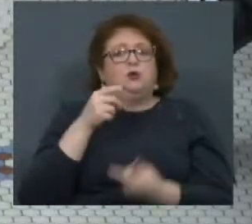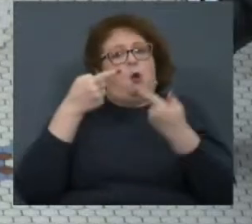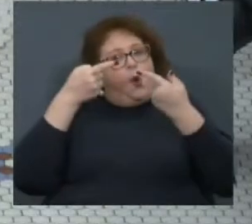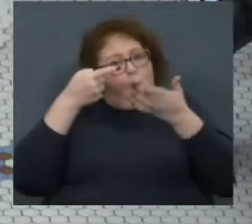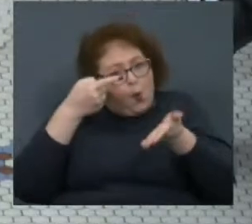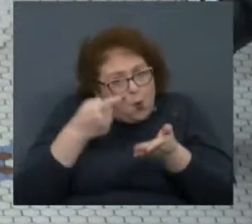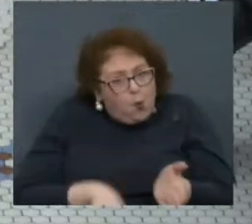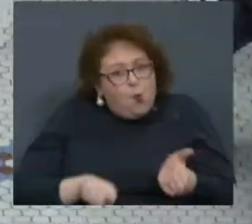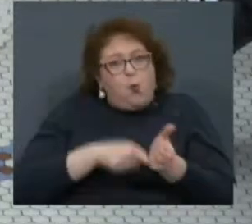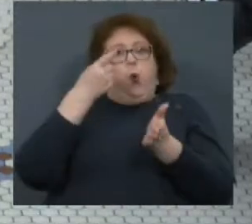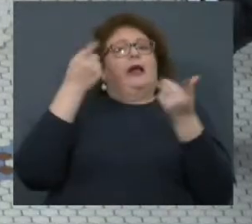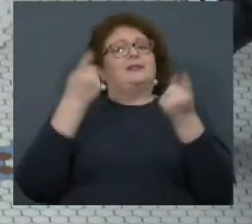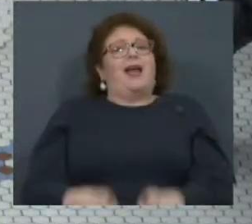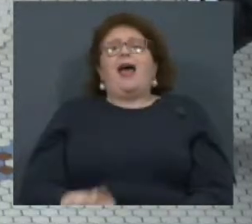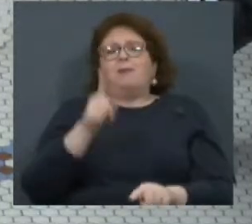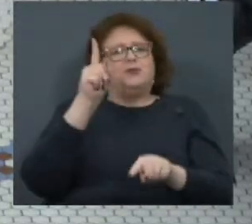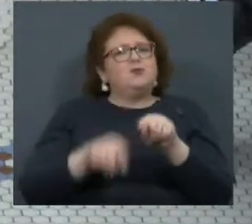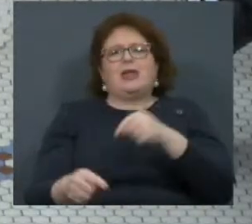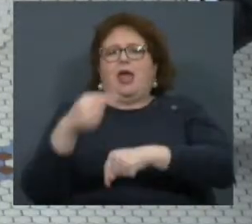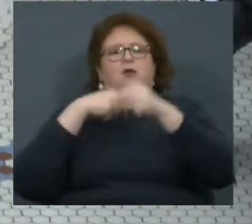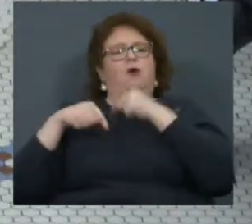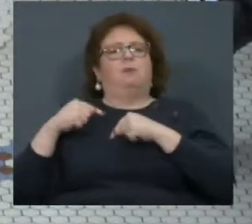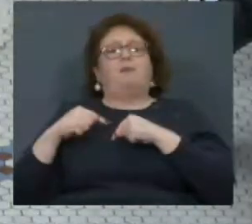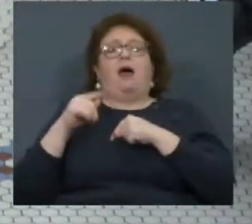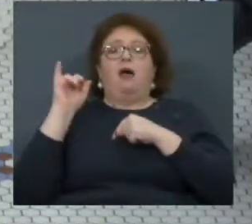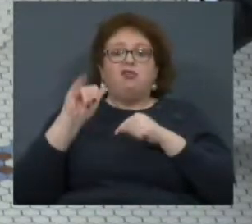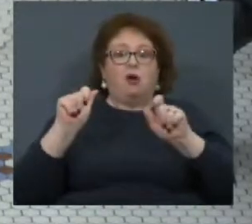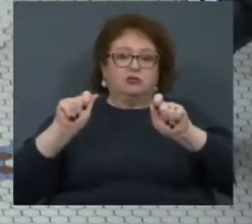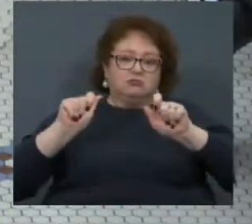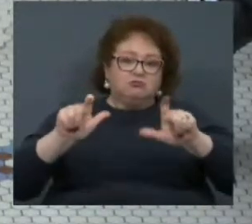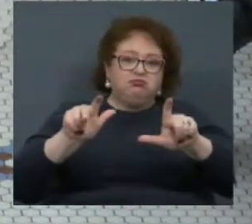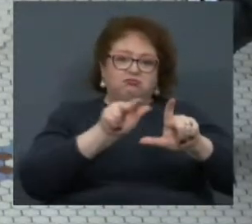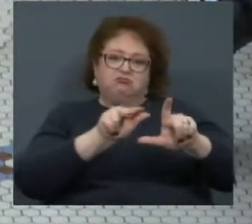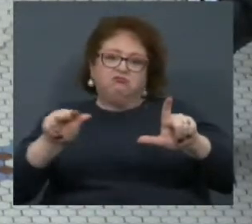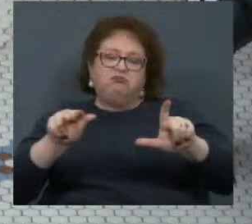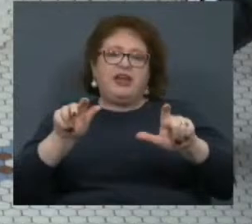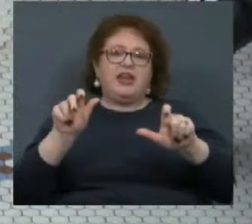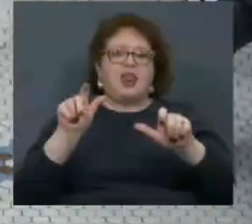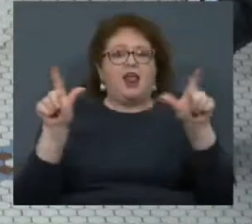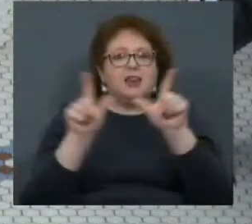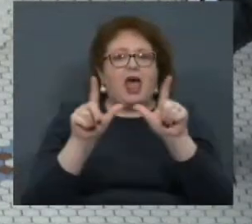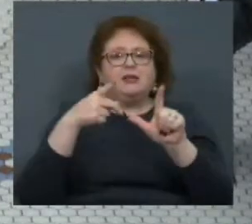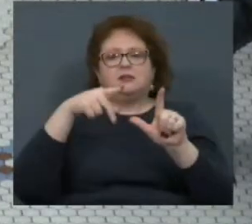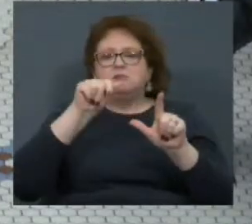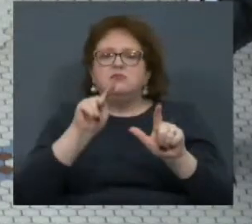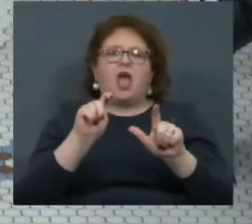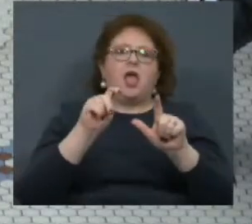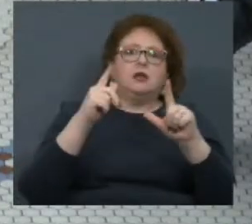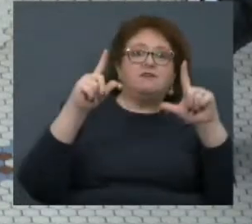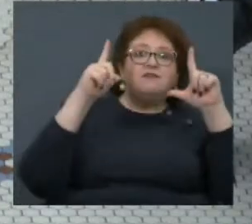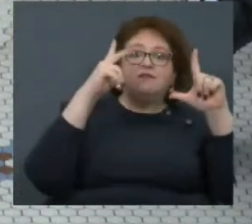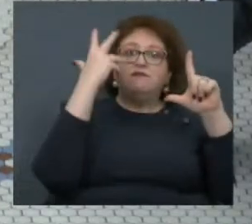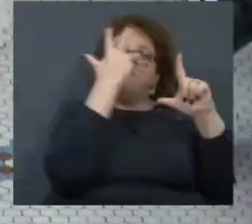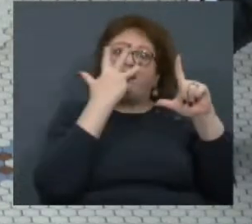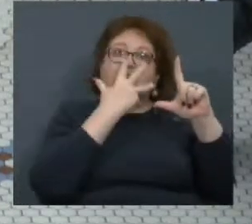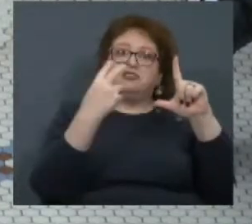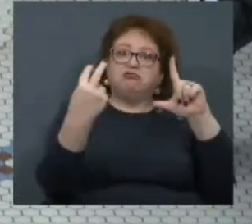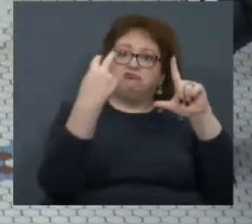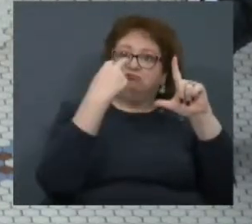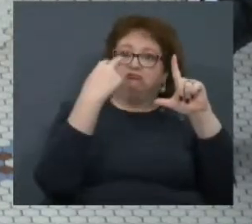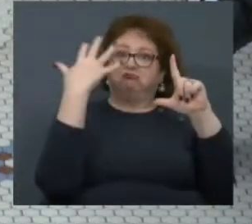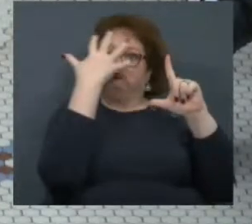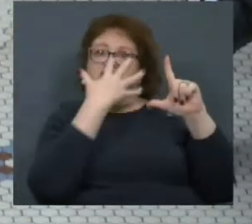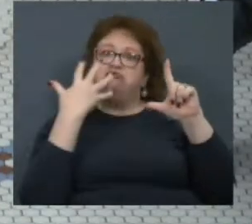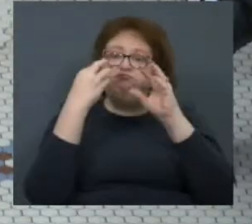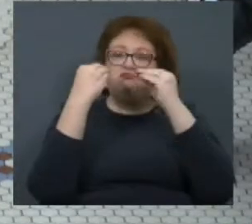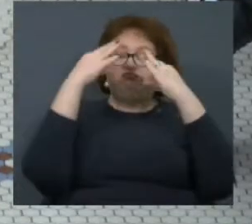software, Flock automated license plate readers, predictive policing, and other AI-powered surveillance tools we don't even know